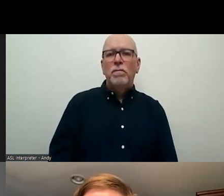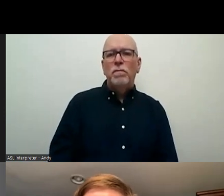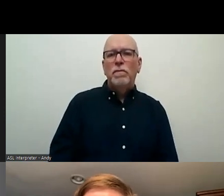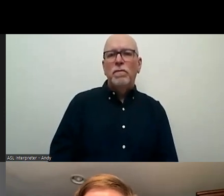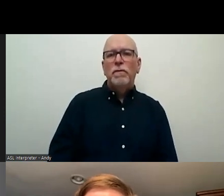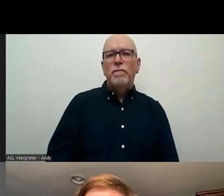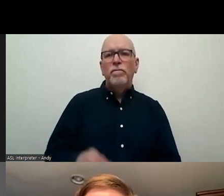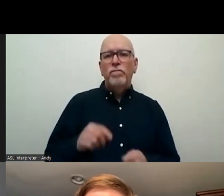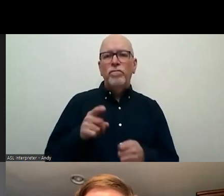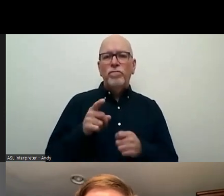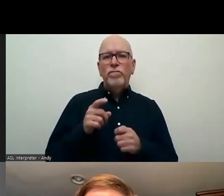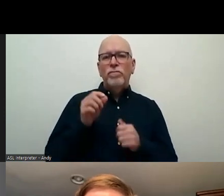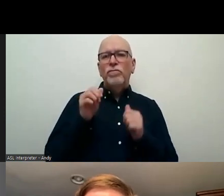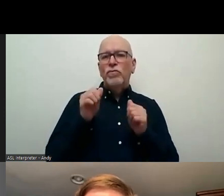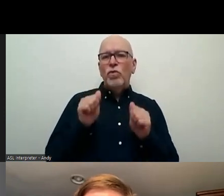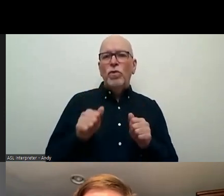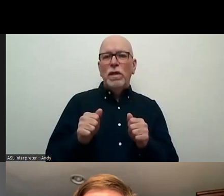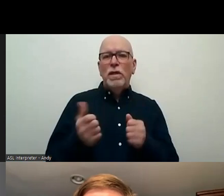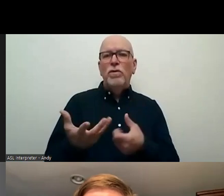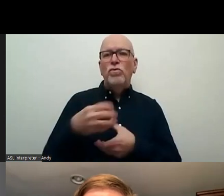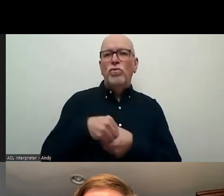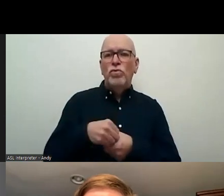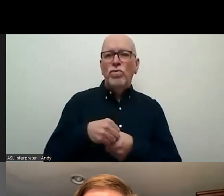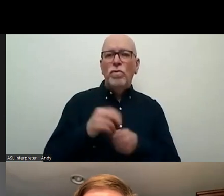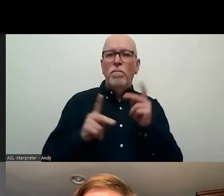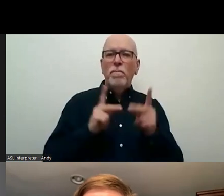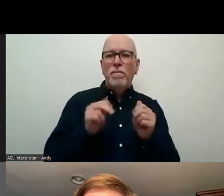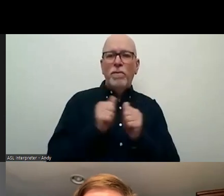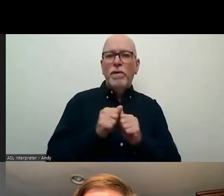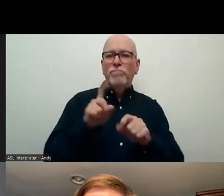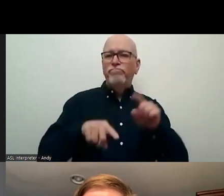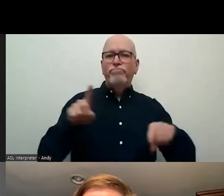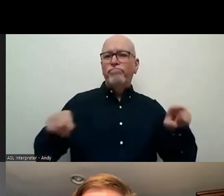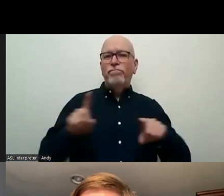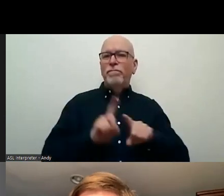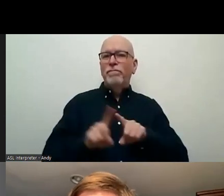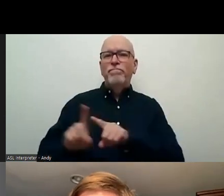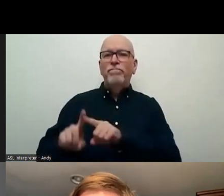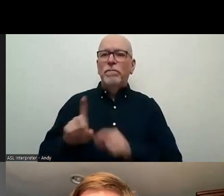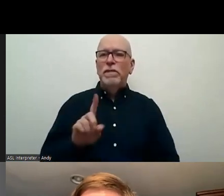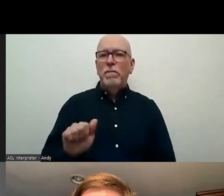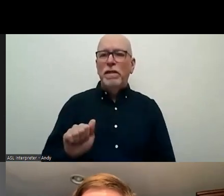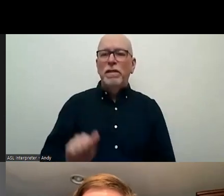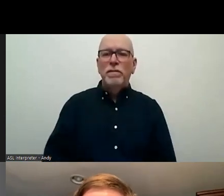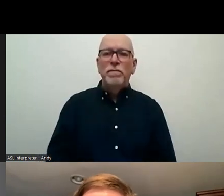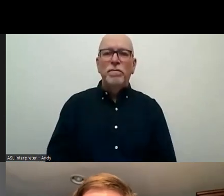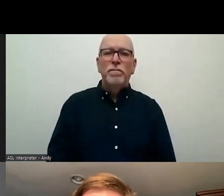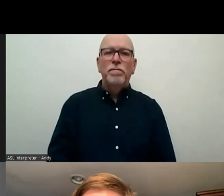disabilities. To include people with all kinds of disabilities.